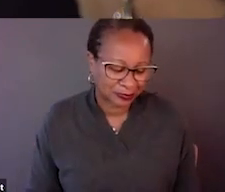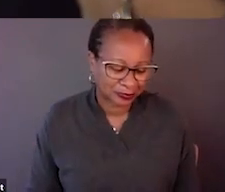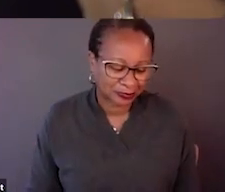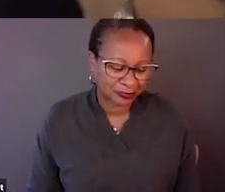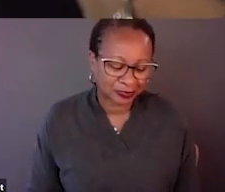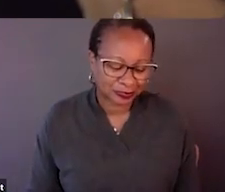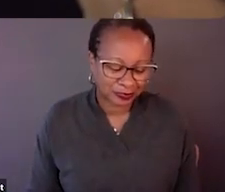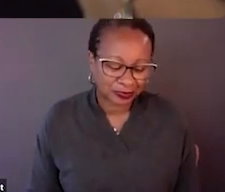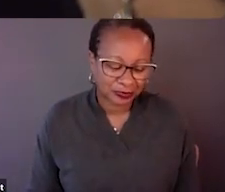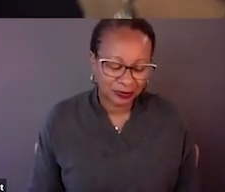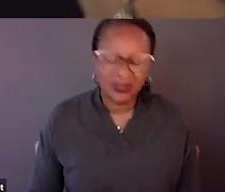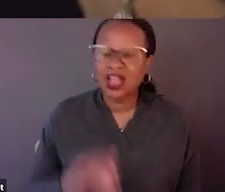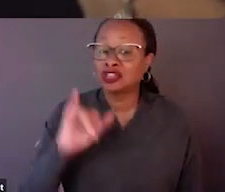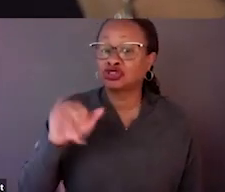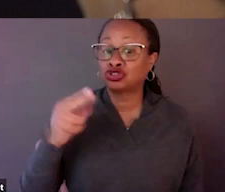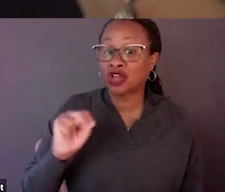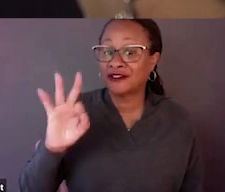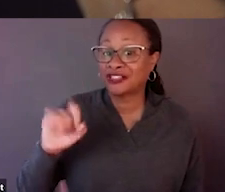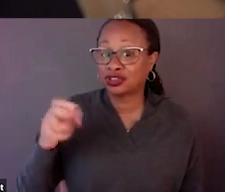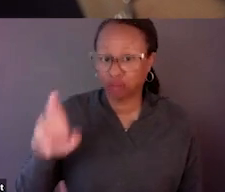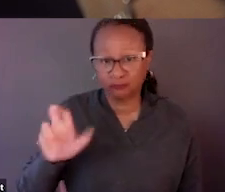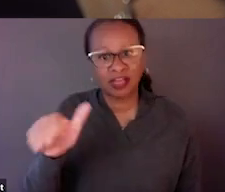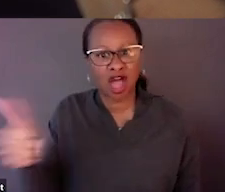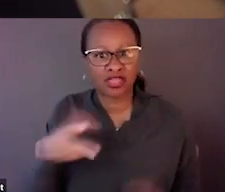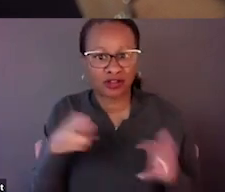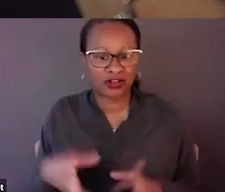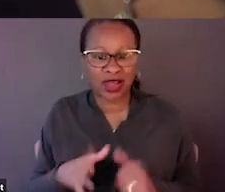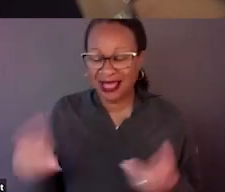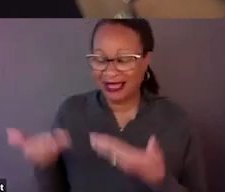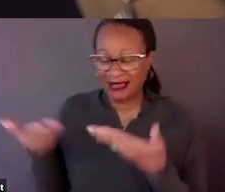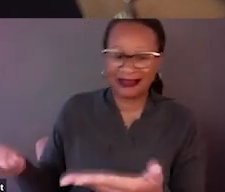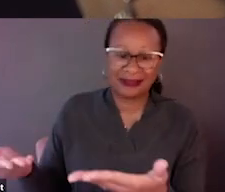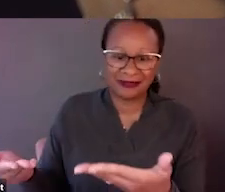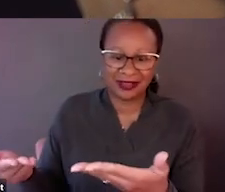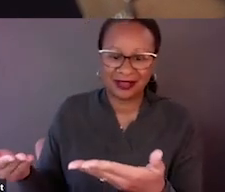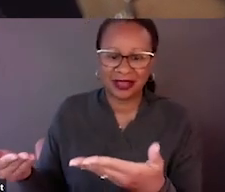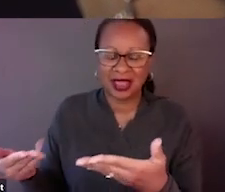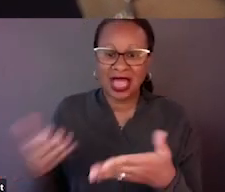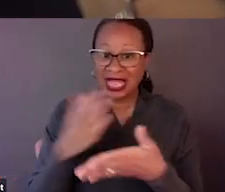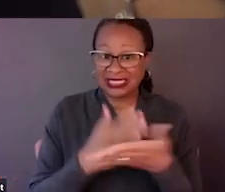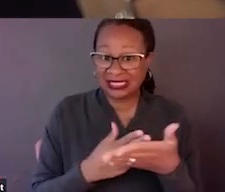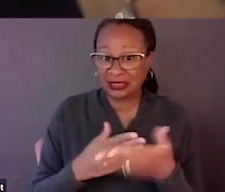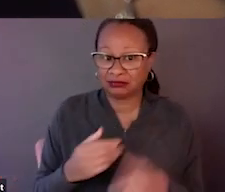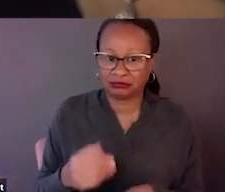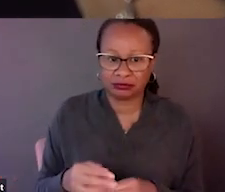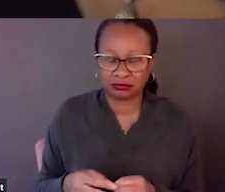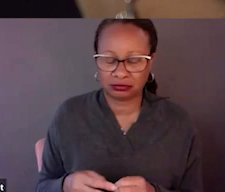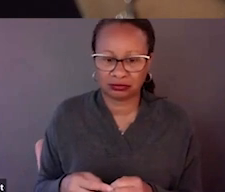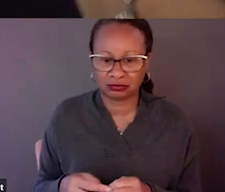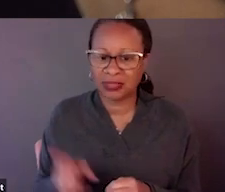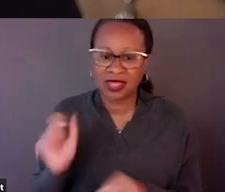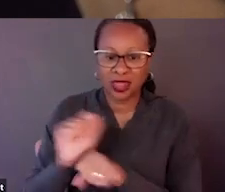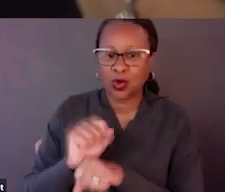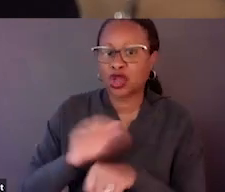And her and John Fisher, the other editor, I gave them Bacon's Rebellion, I gave them a scene, and I said, you guys, because they were working